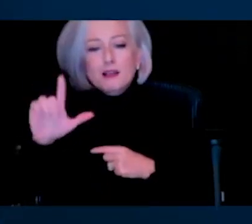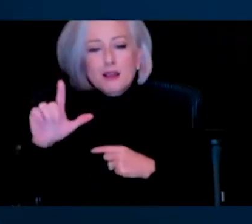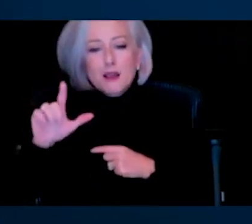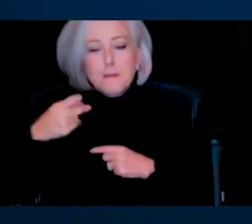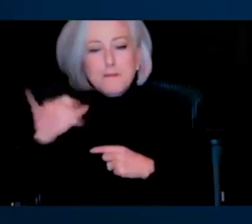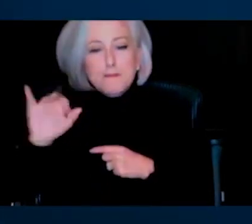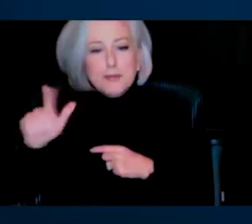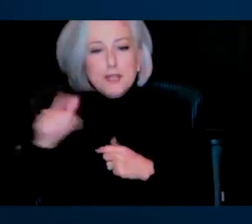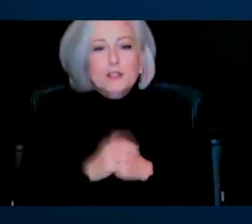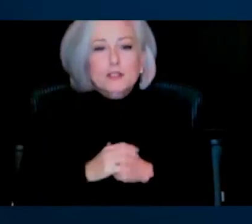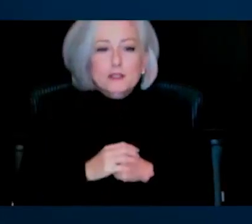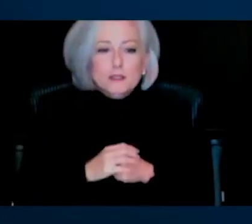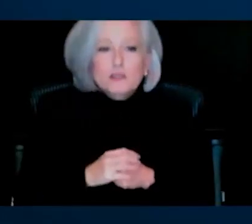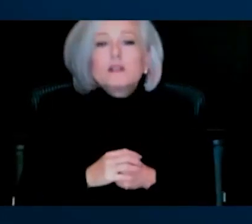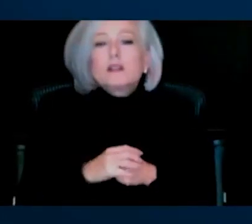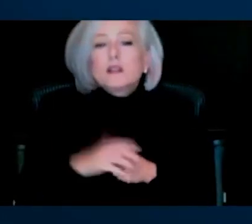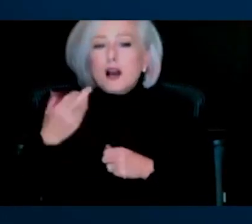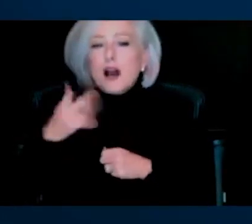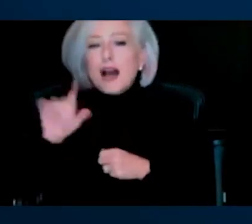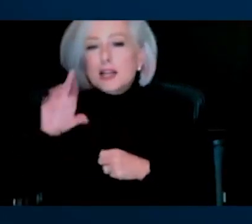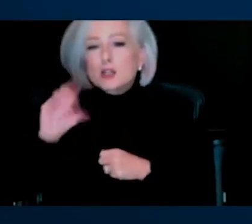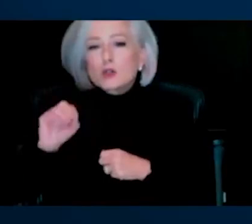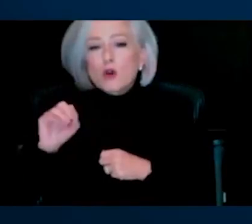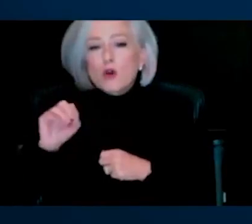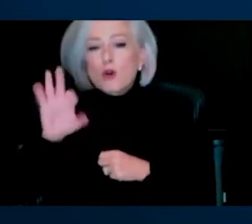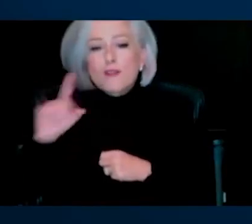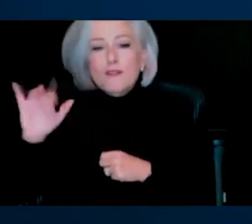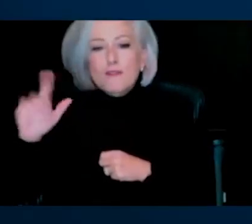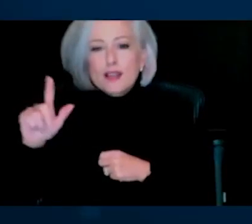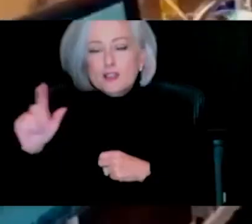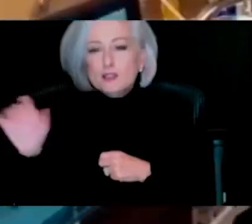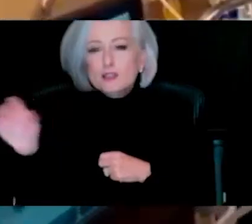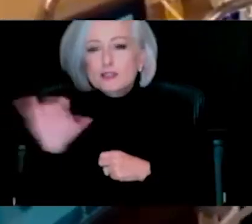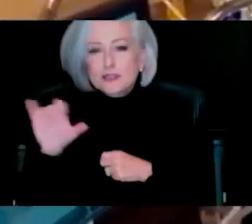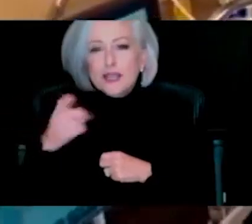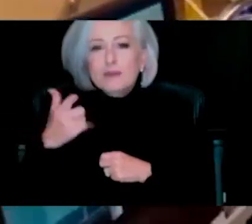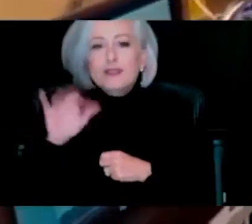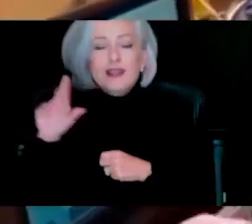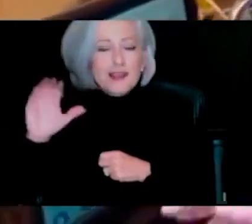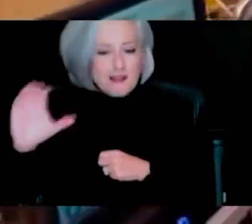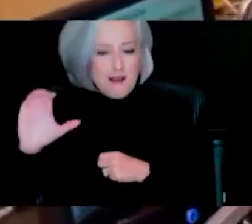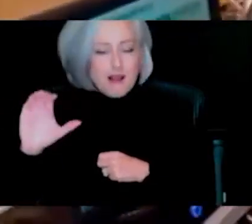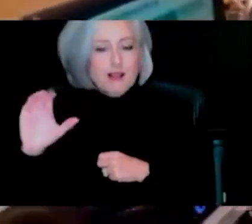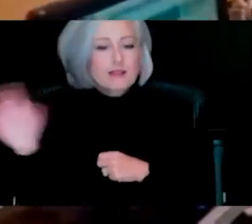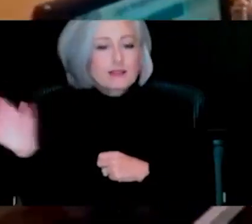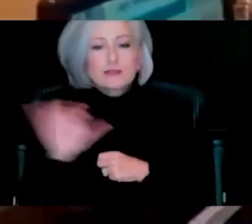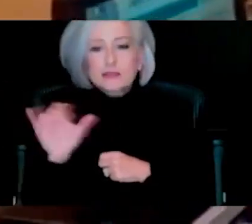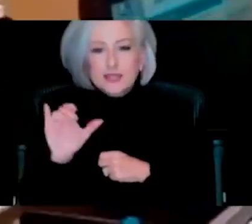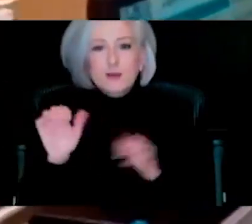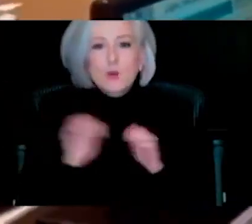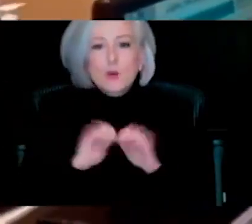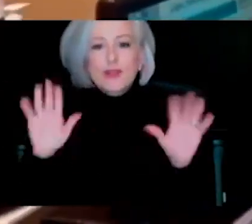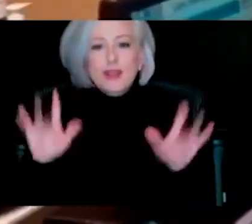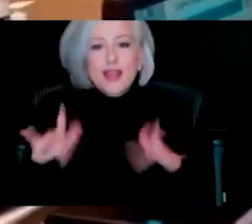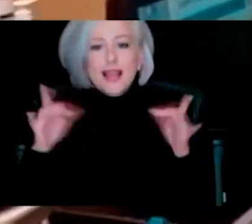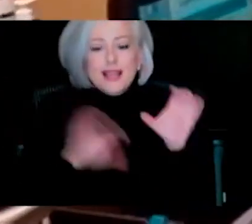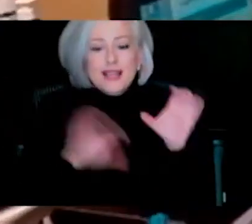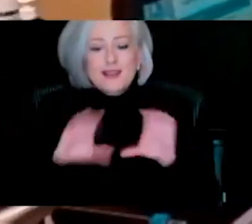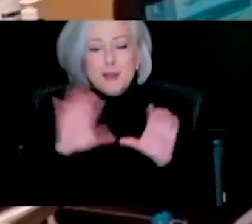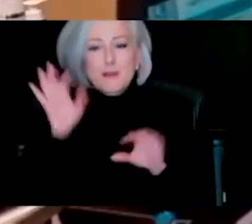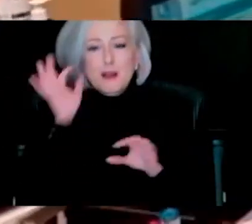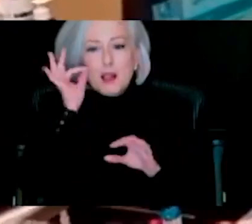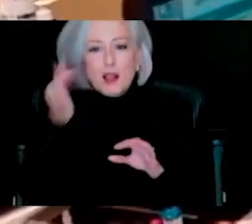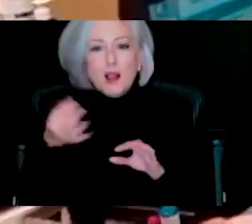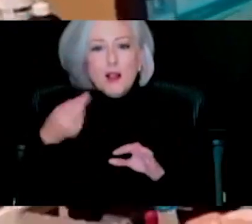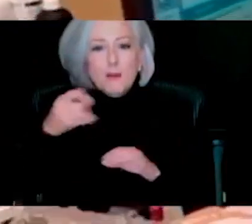so the Hydrafacial, that actually has the glycolic in there, which is a very light chemical peel. Again, that's going to